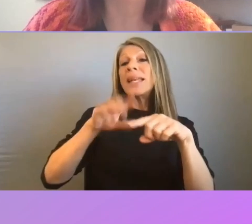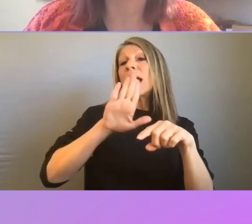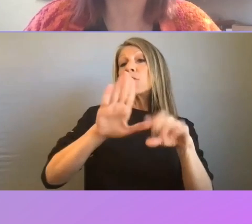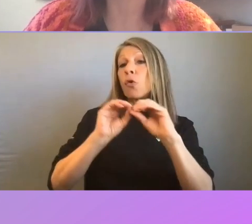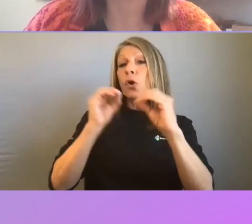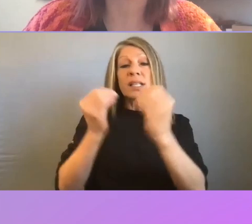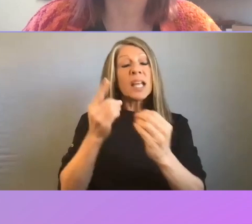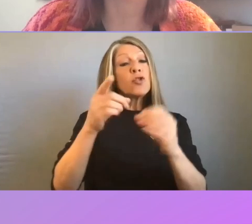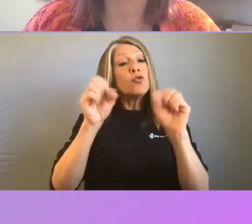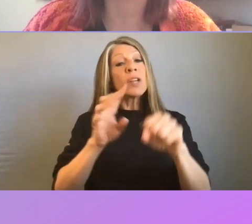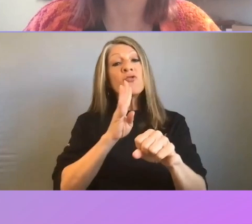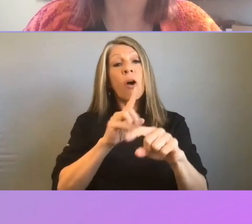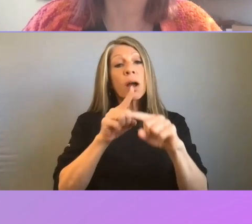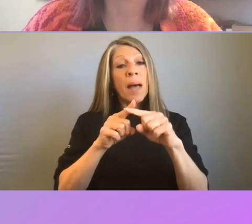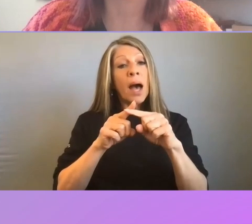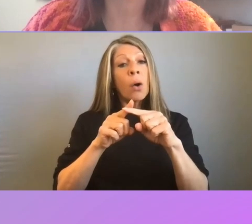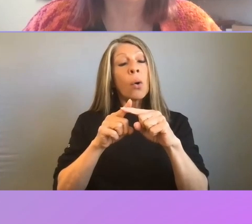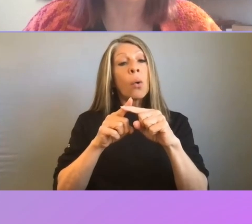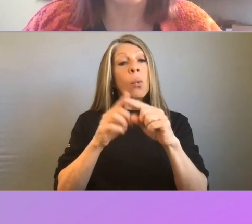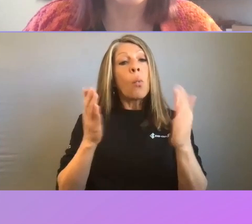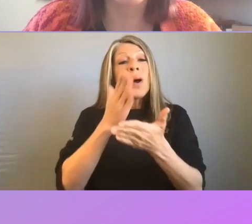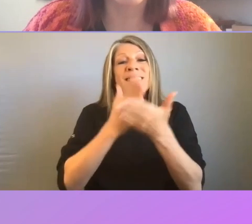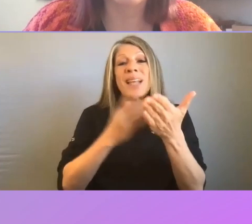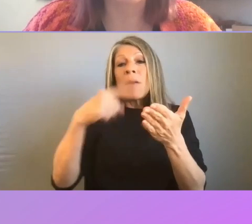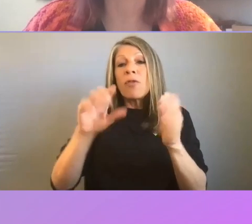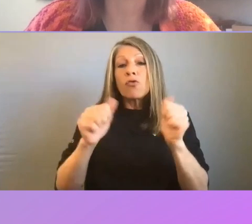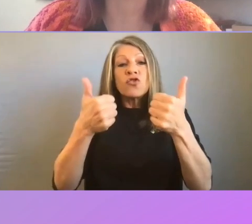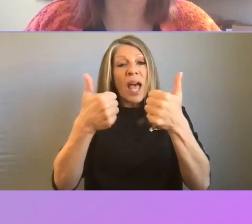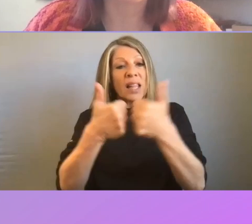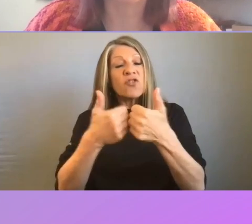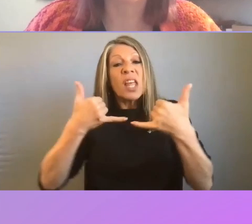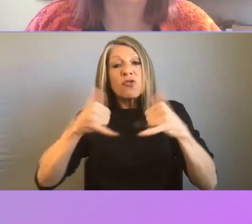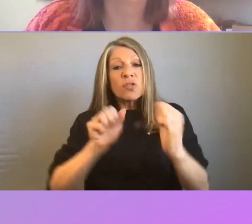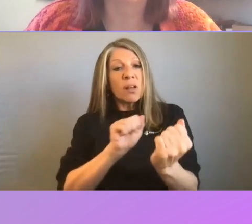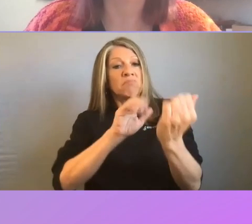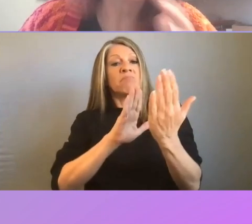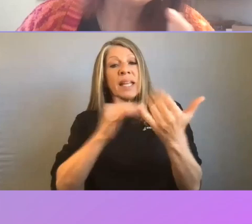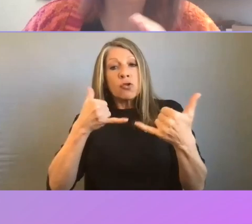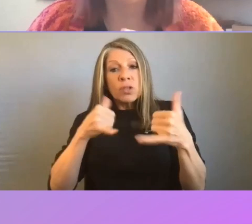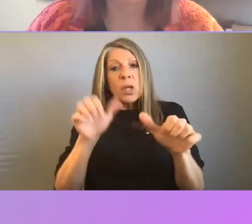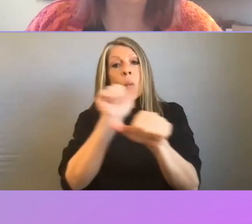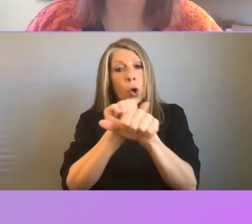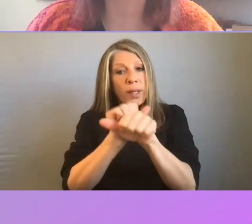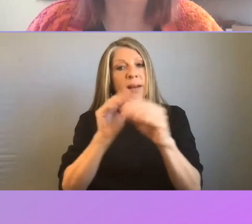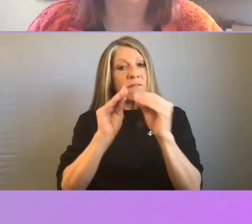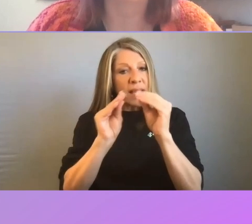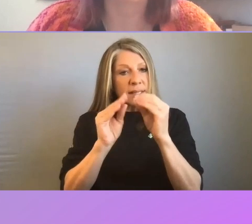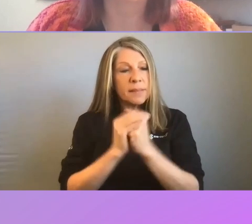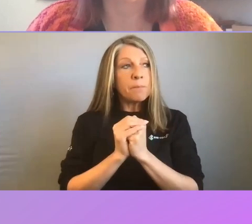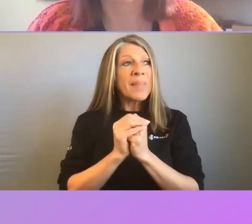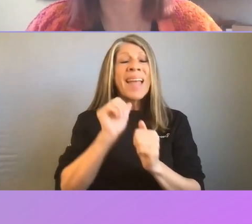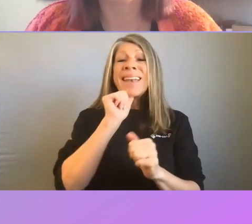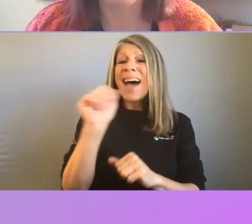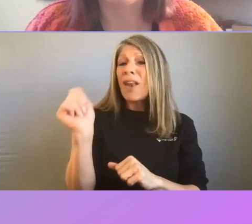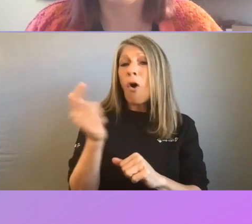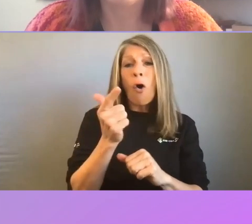can talk about what some of those challenges that you're still encountering and you're still working on are. Not all